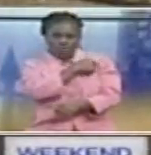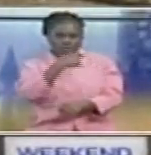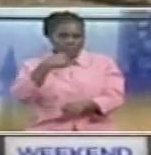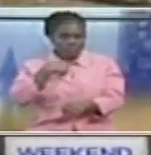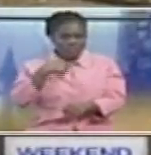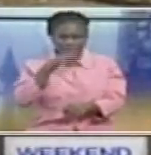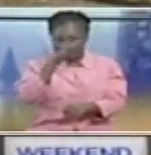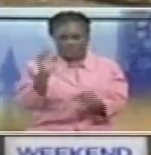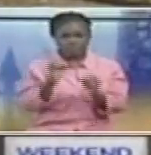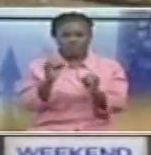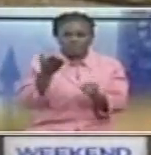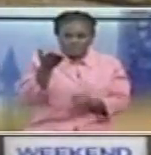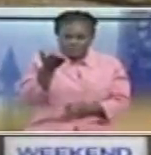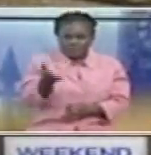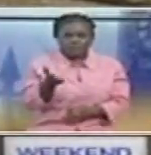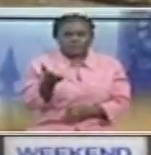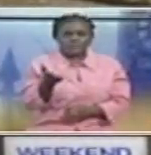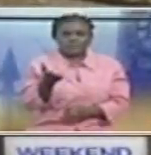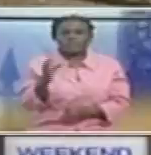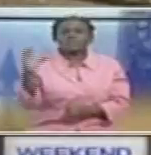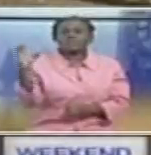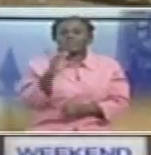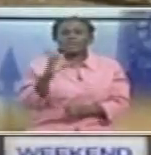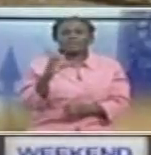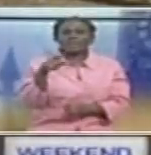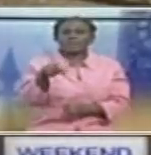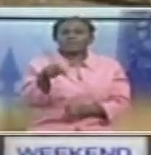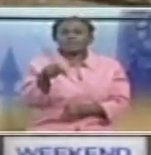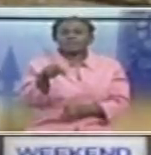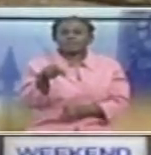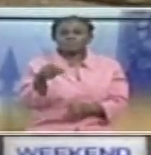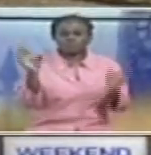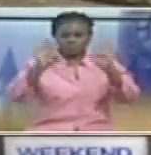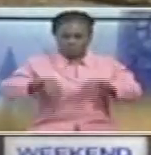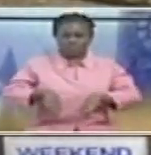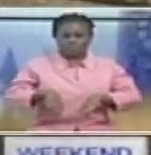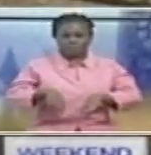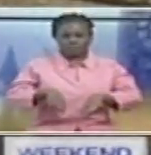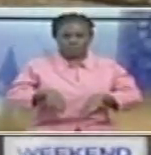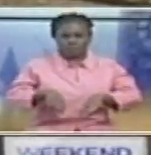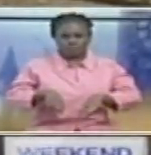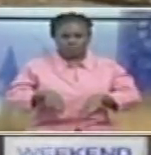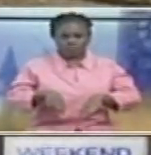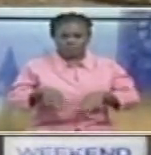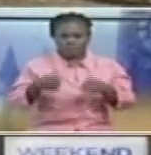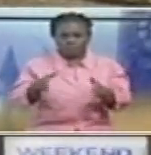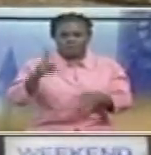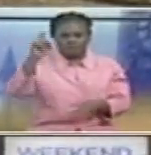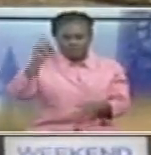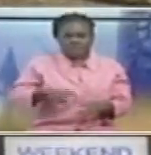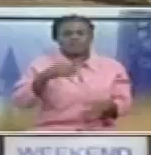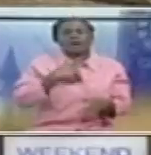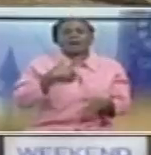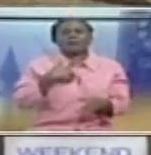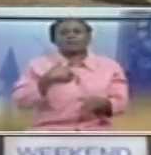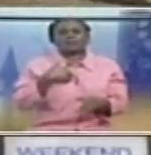namna gani, lakini hiyo sio siri collapse. Sasa ikawa ni lazima watupie mfupa,